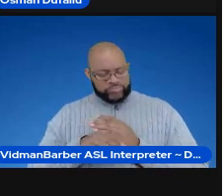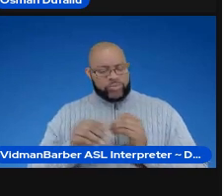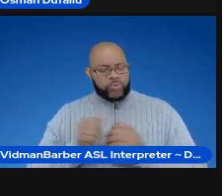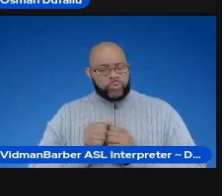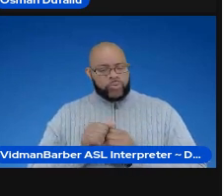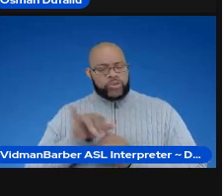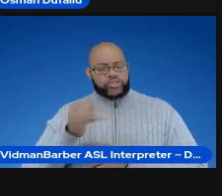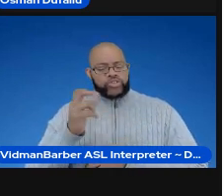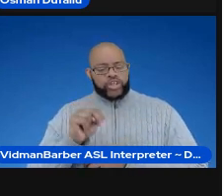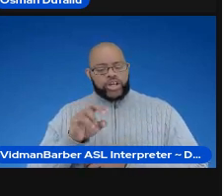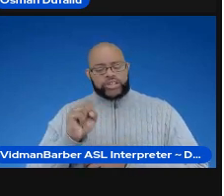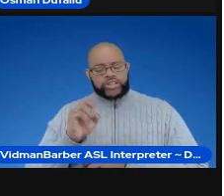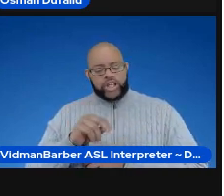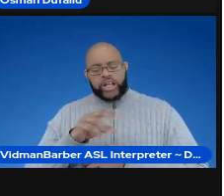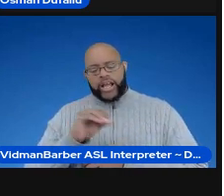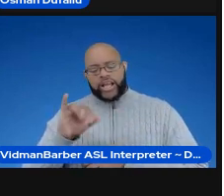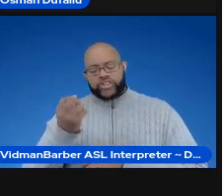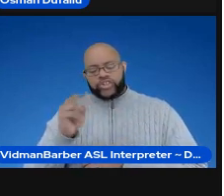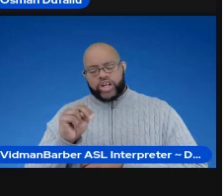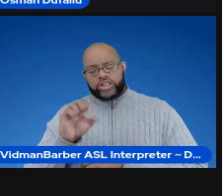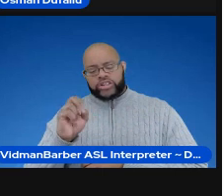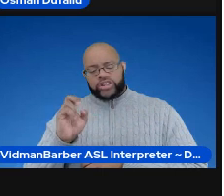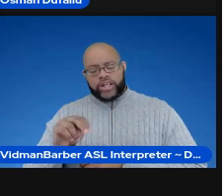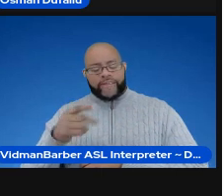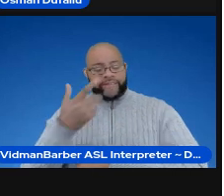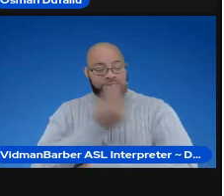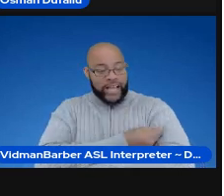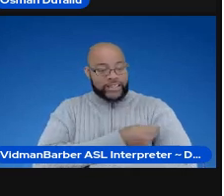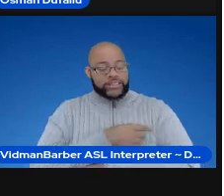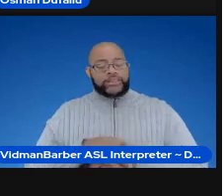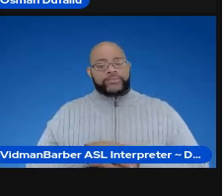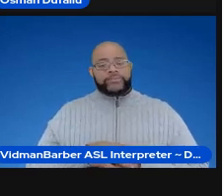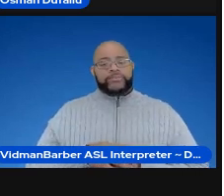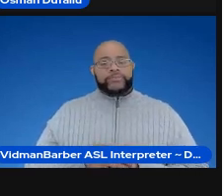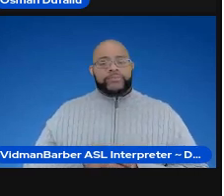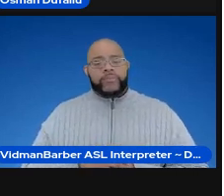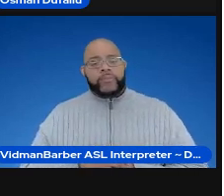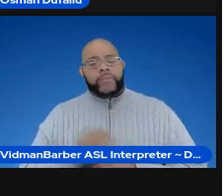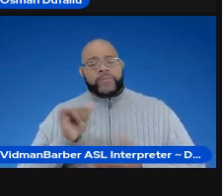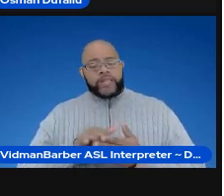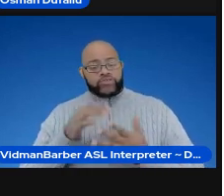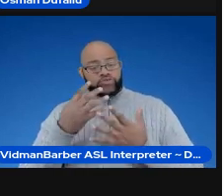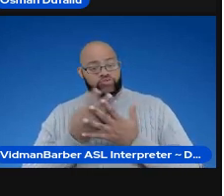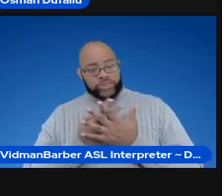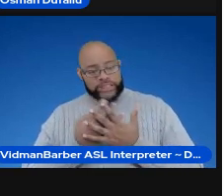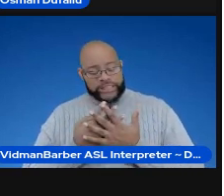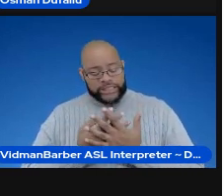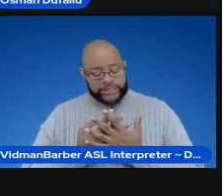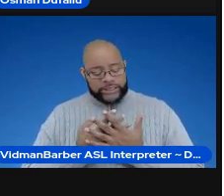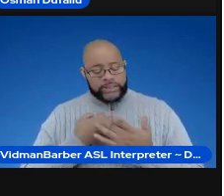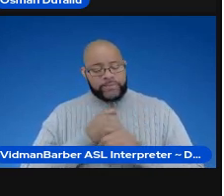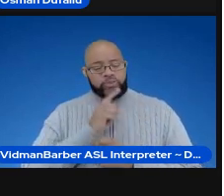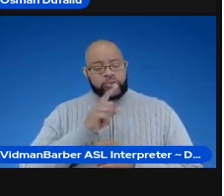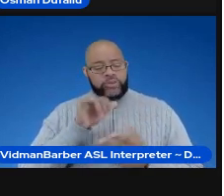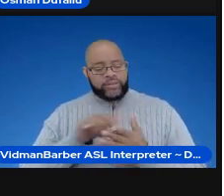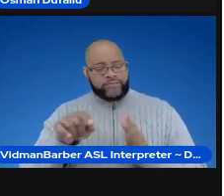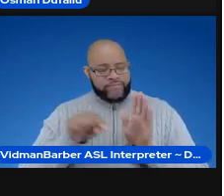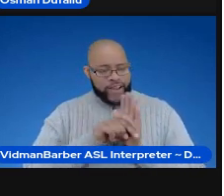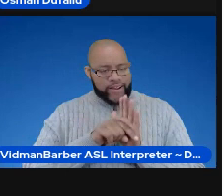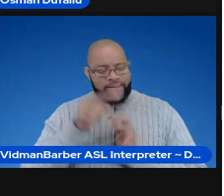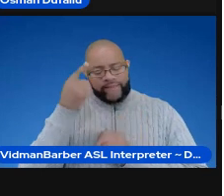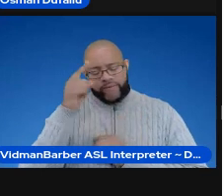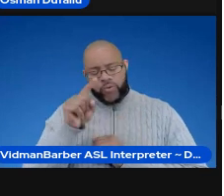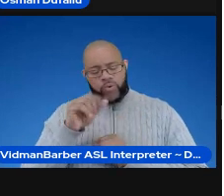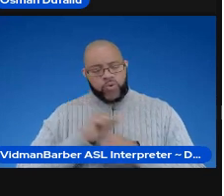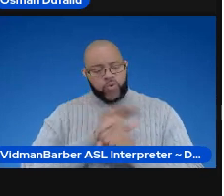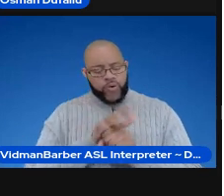Johnson & Johnson vaccine. Before that, they were screened to make sure they were negative for